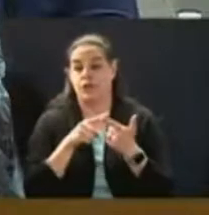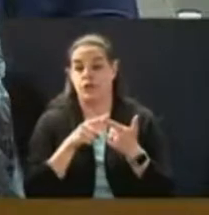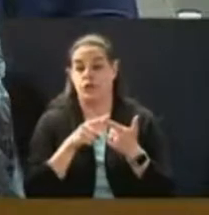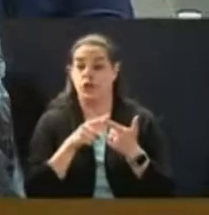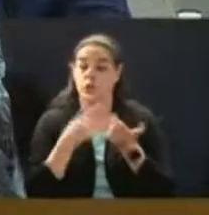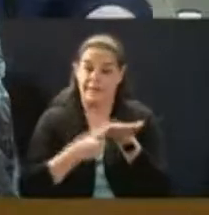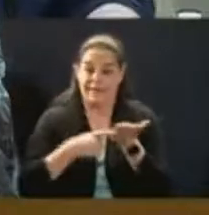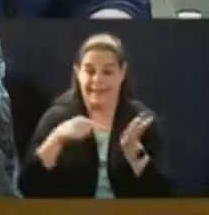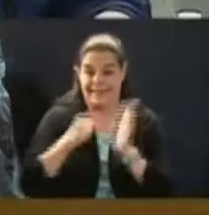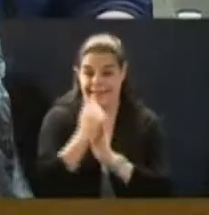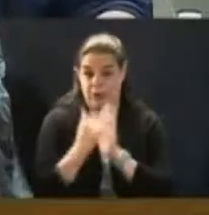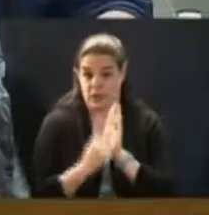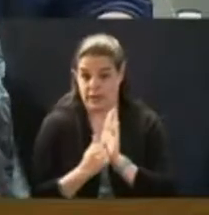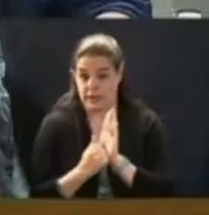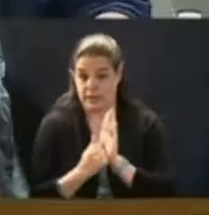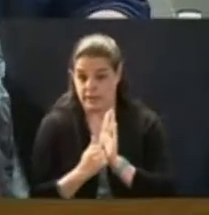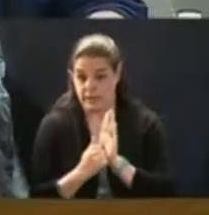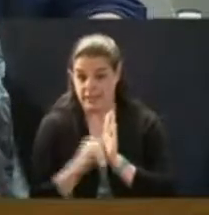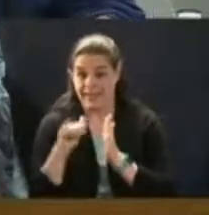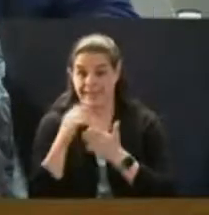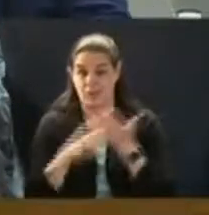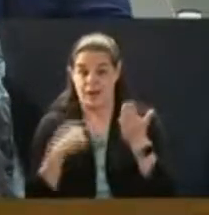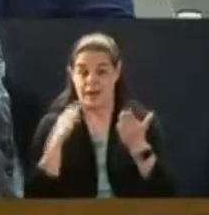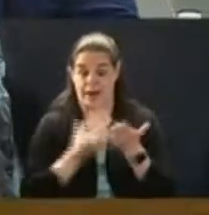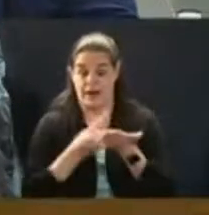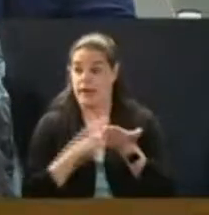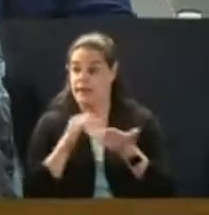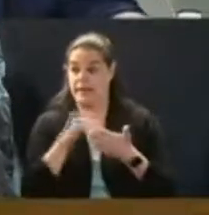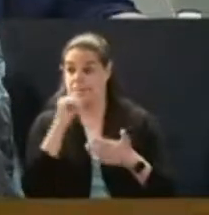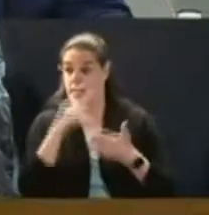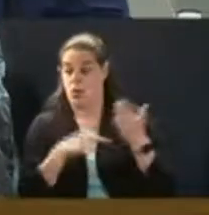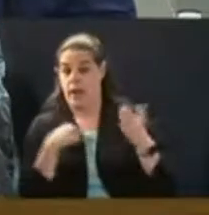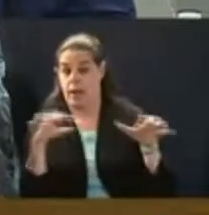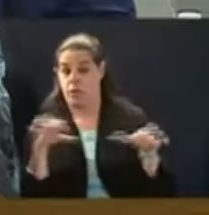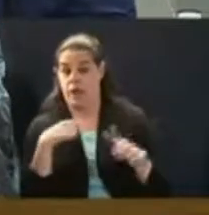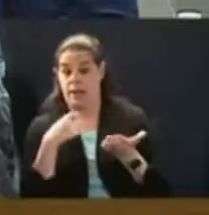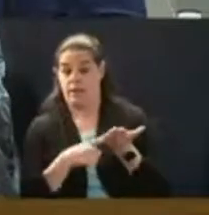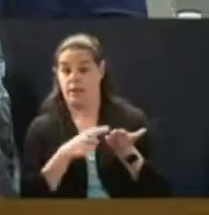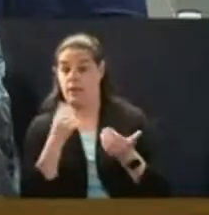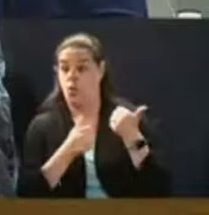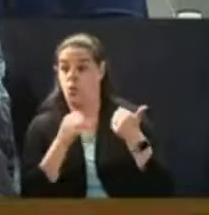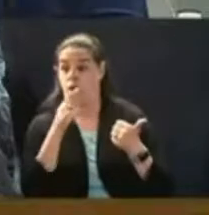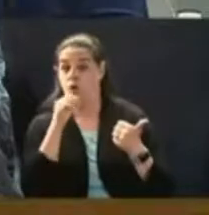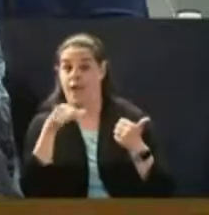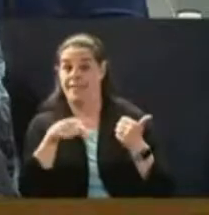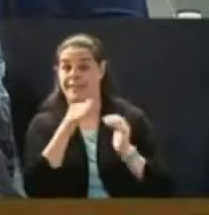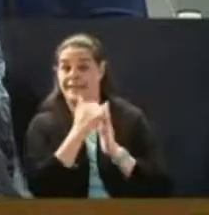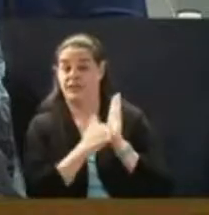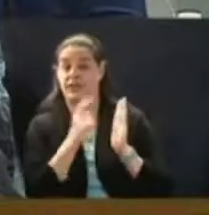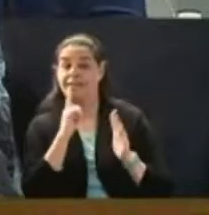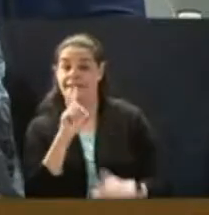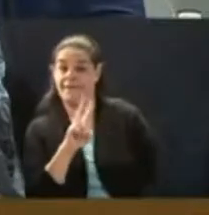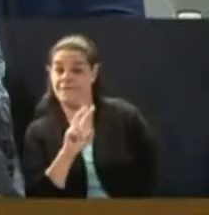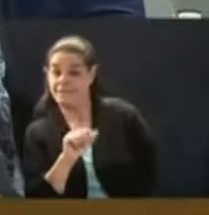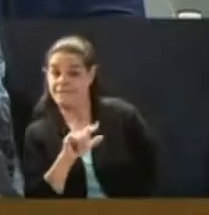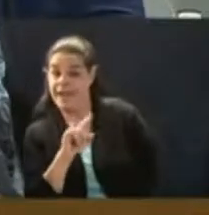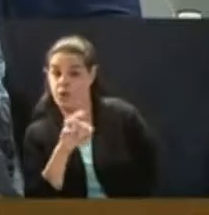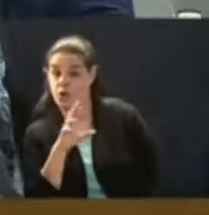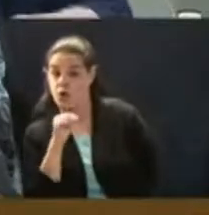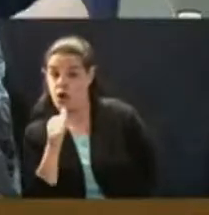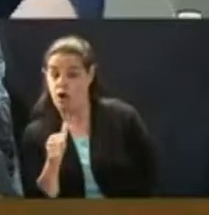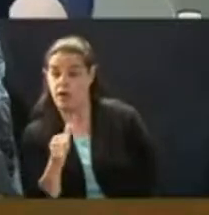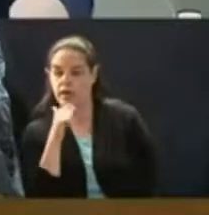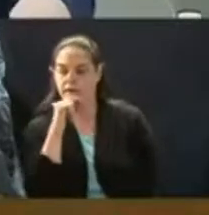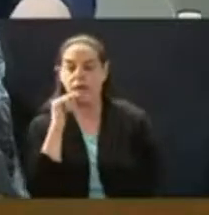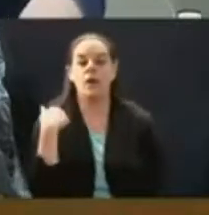agenda, which that's not what I've been doing. I've been deliberating whether or not this agenda is valid. We